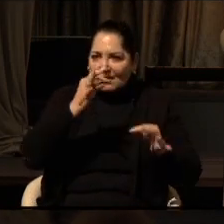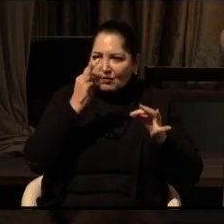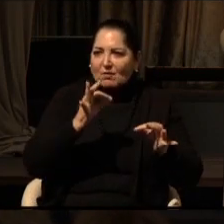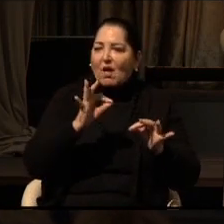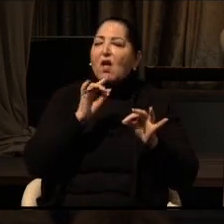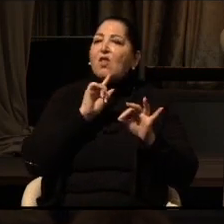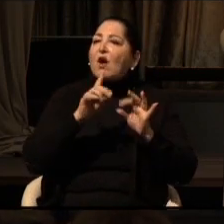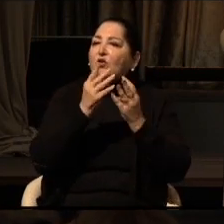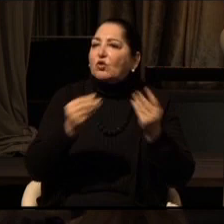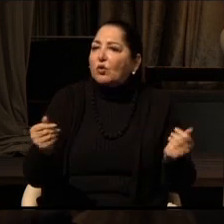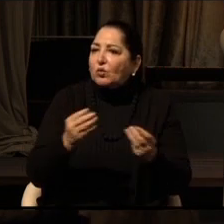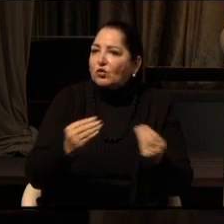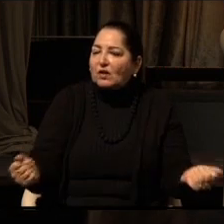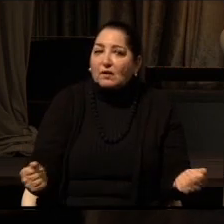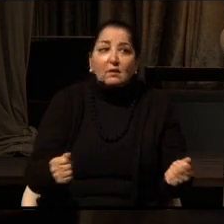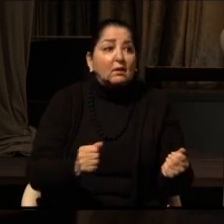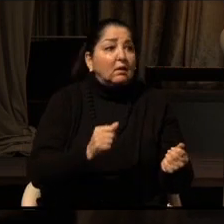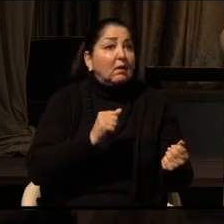are in this room.